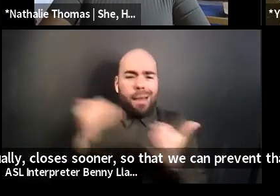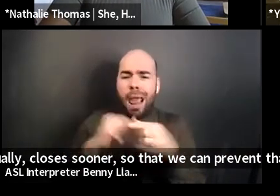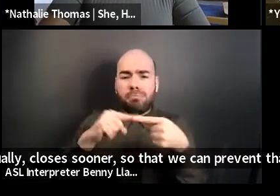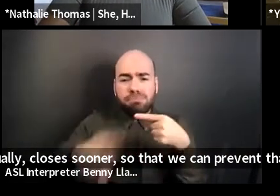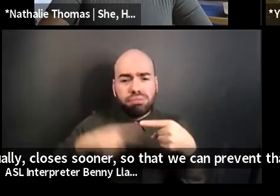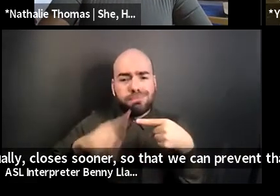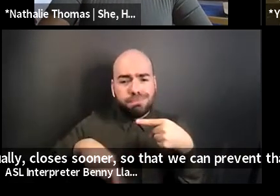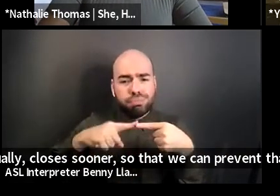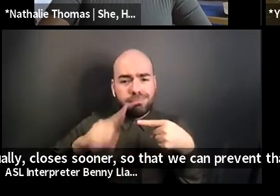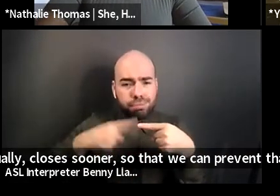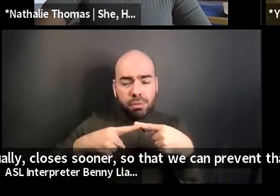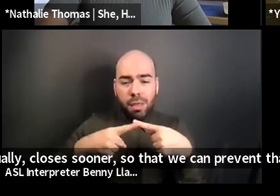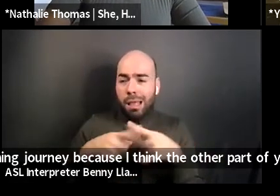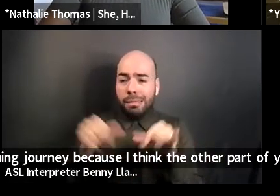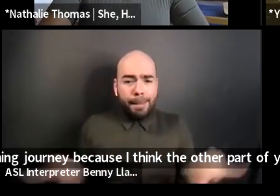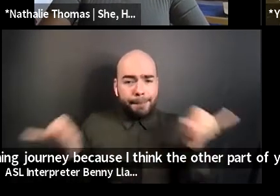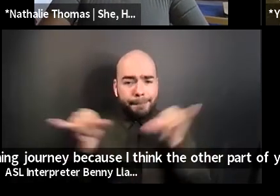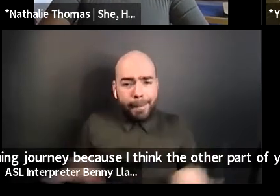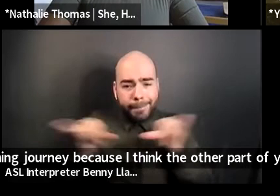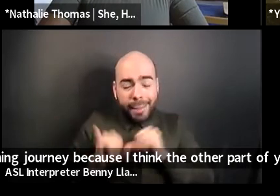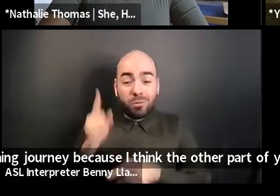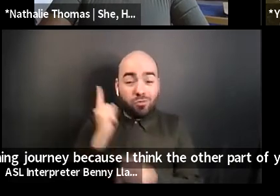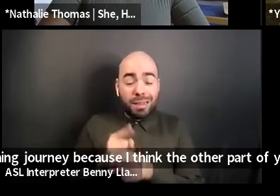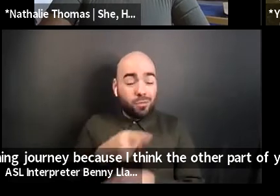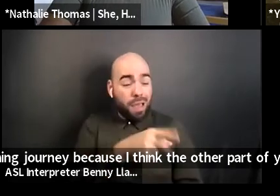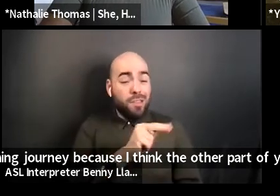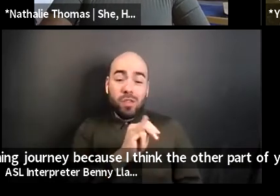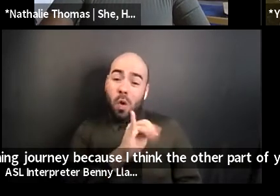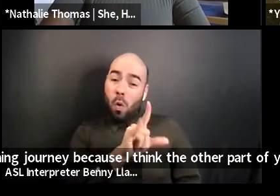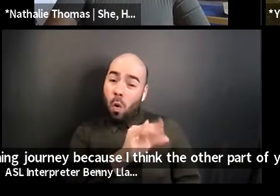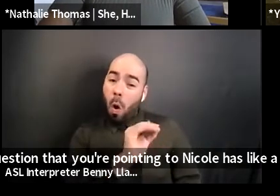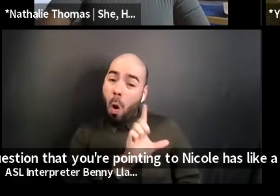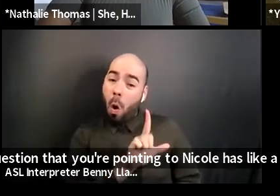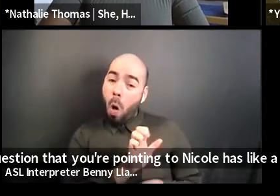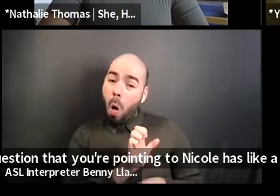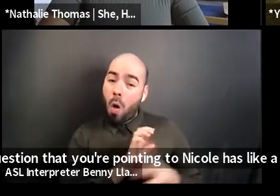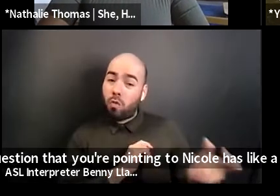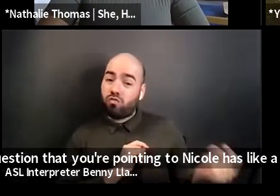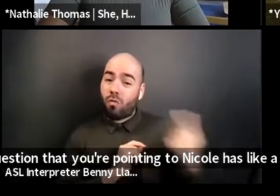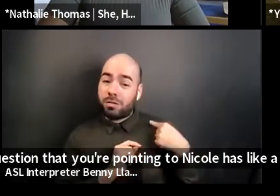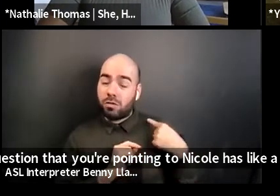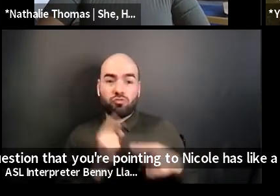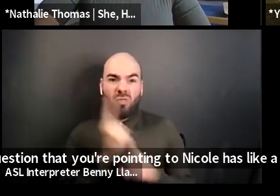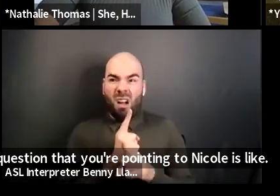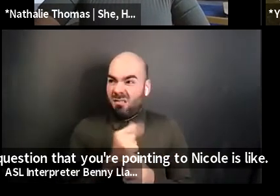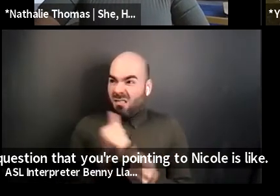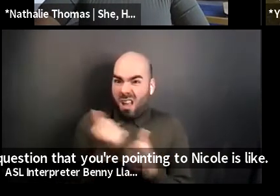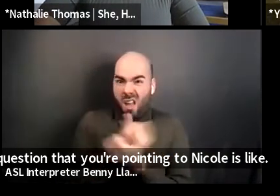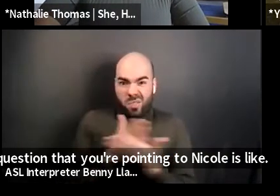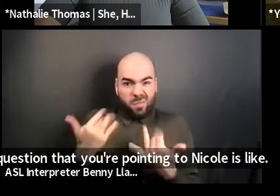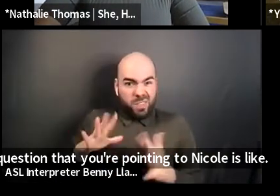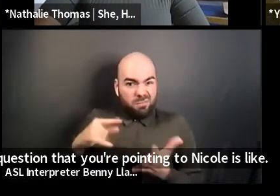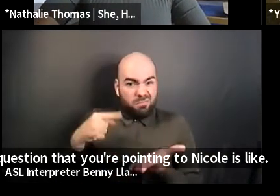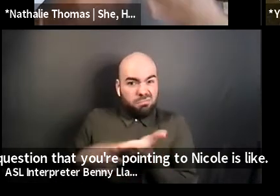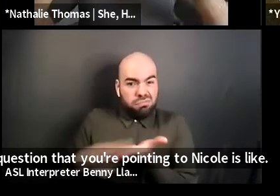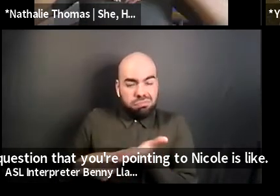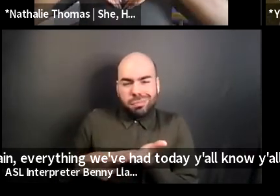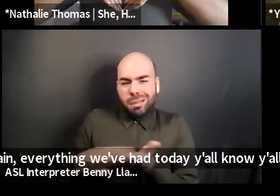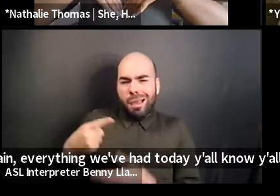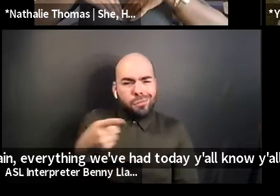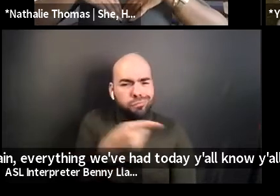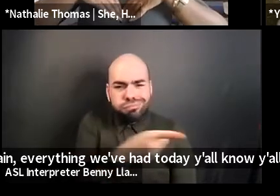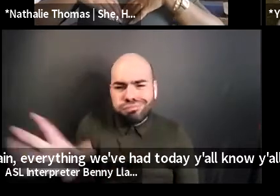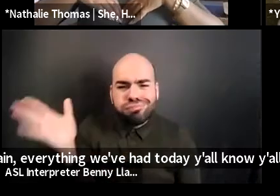part of your question that you're pointing to, Nicole, is like, again, everything we've said today, y'all know, y'all knew, y'all